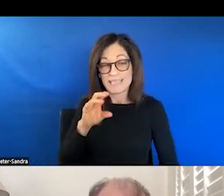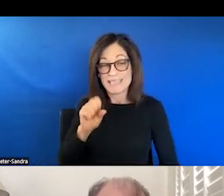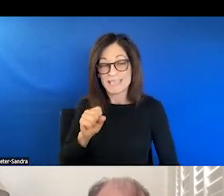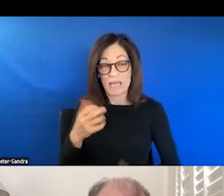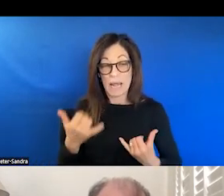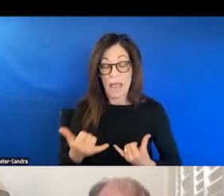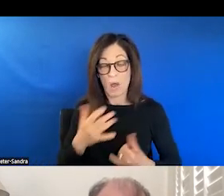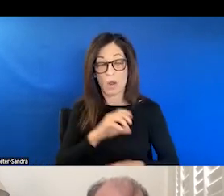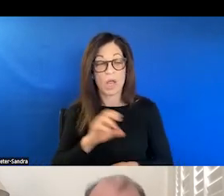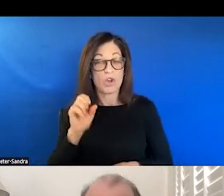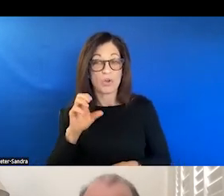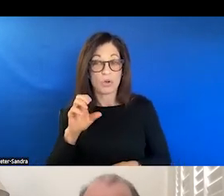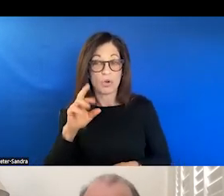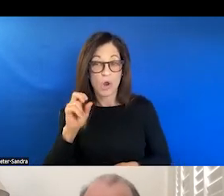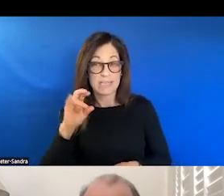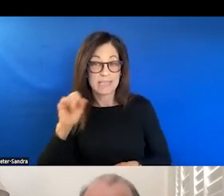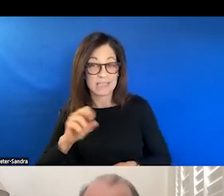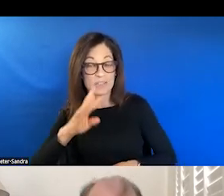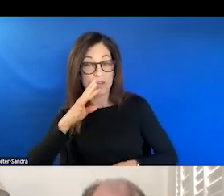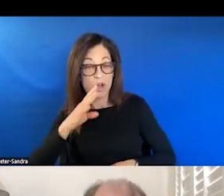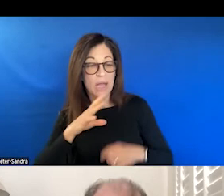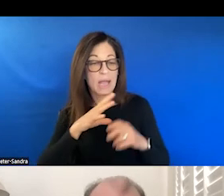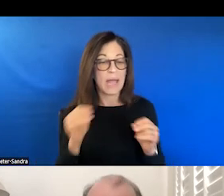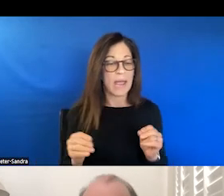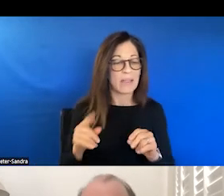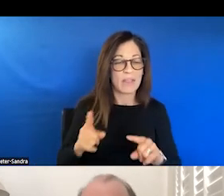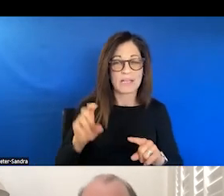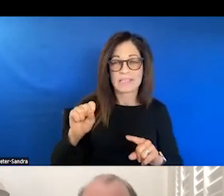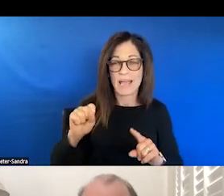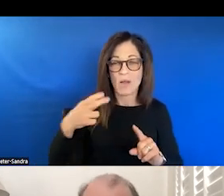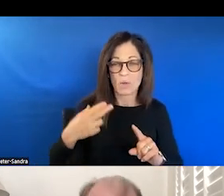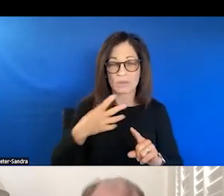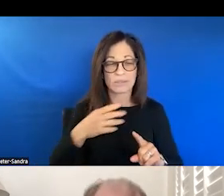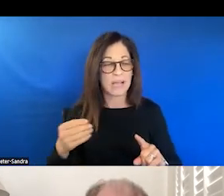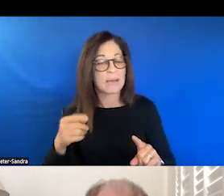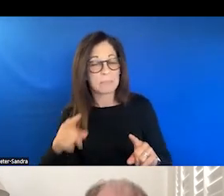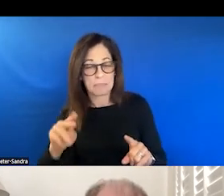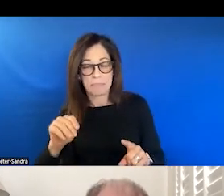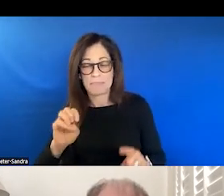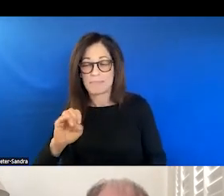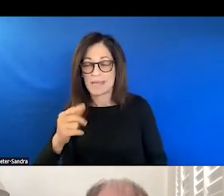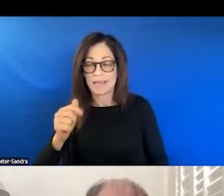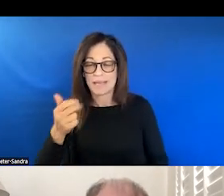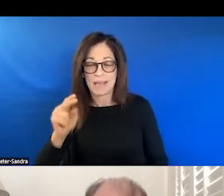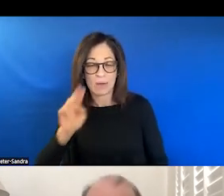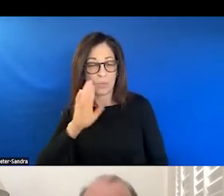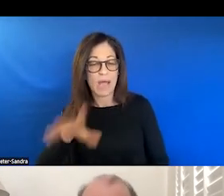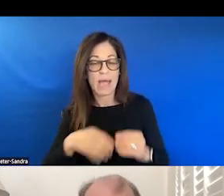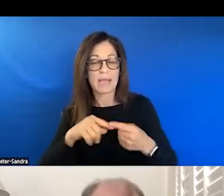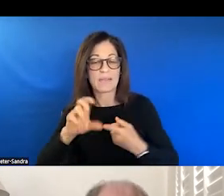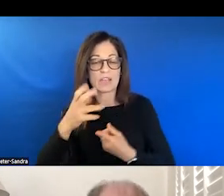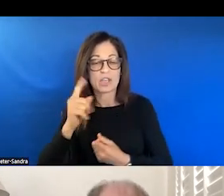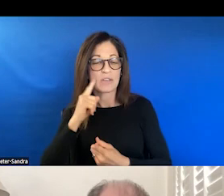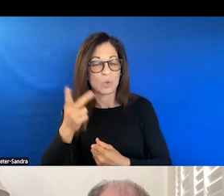how schools are stakeholders in mental health crisis. And Megan is going to put that in the chat where you can find it.